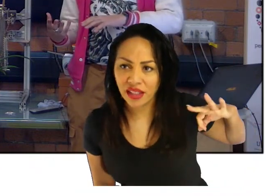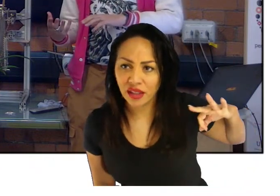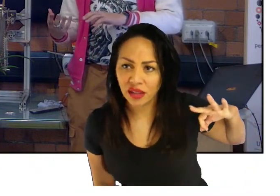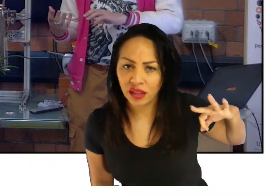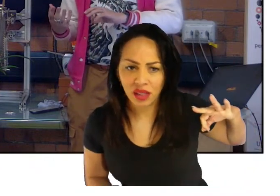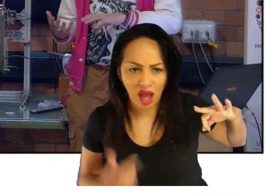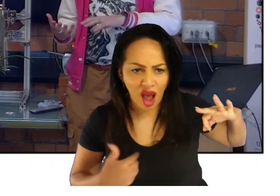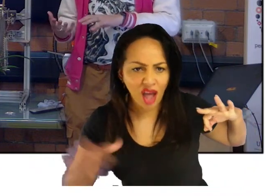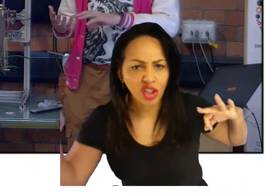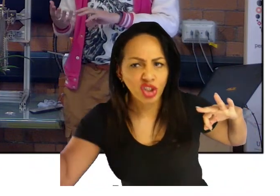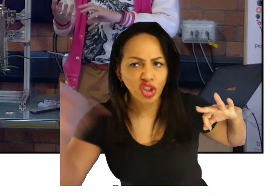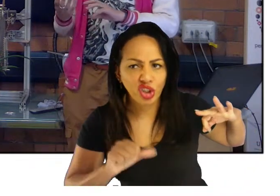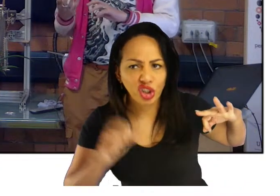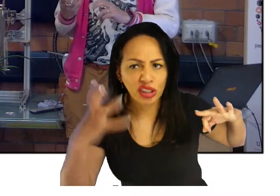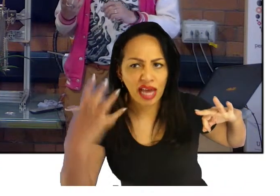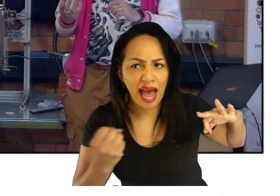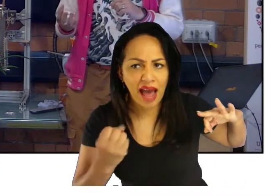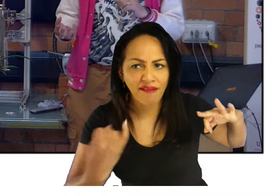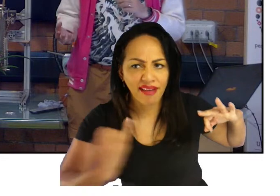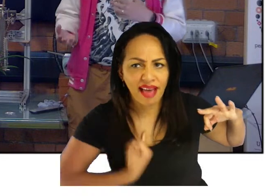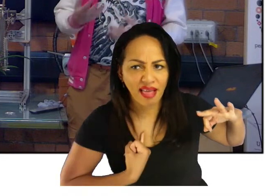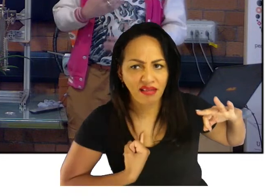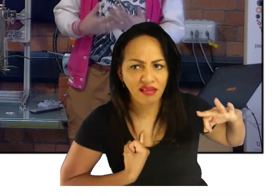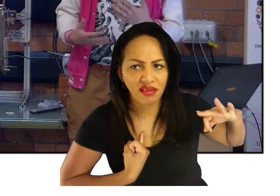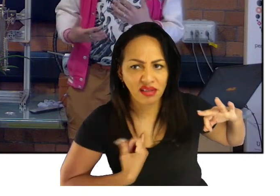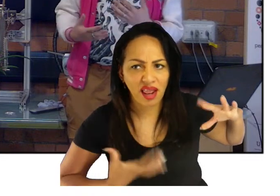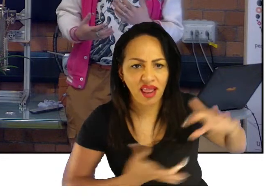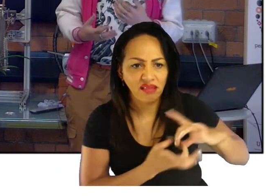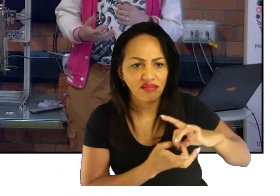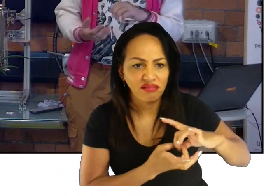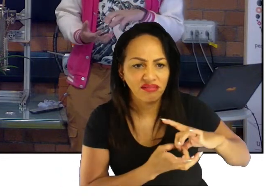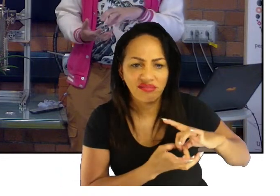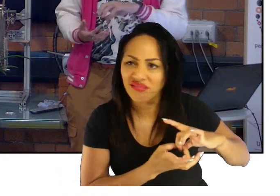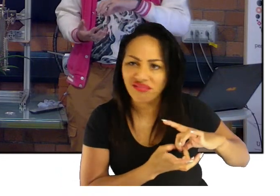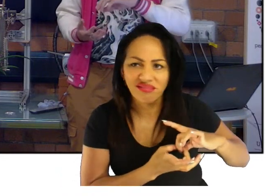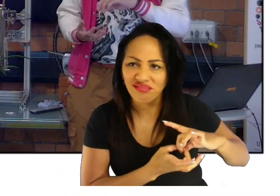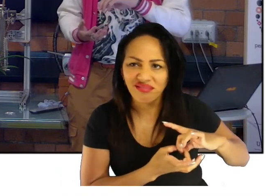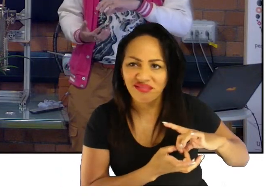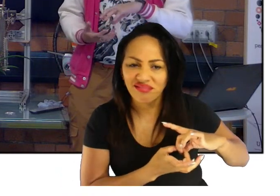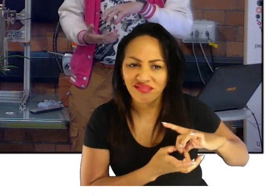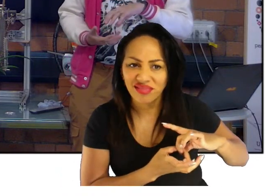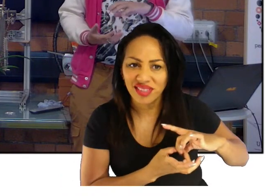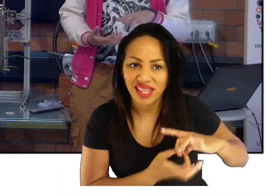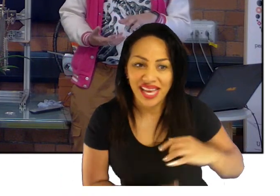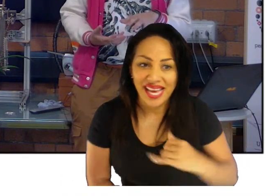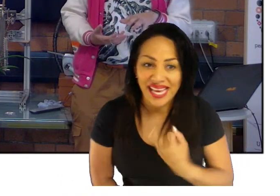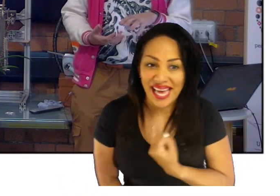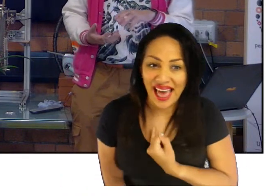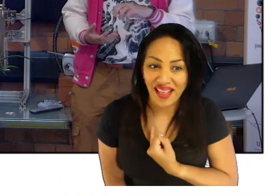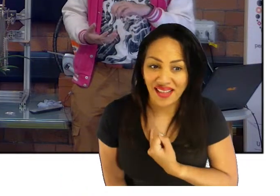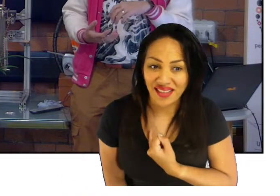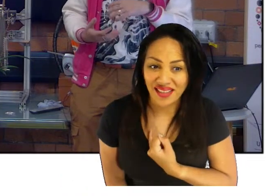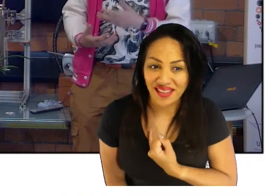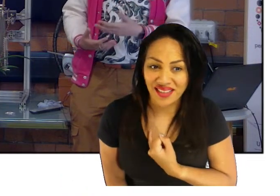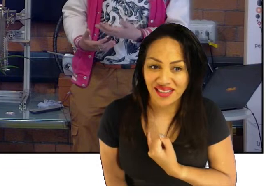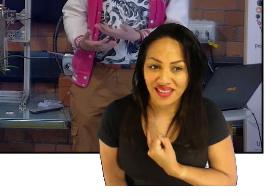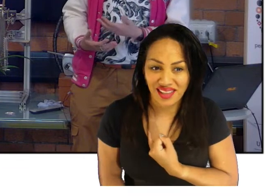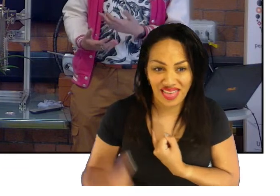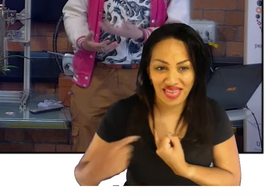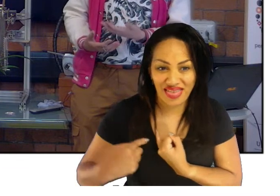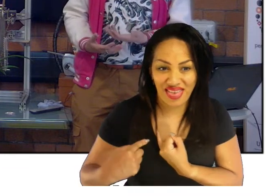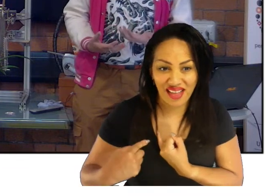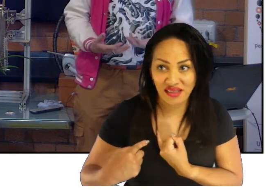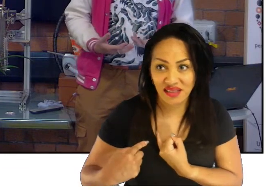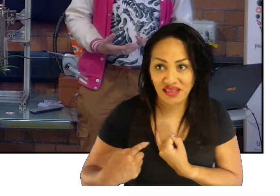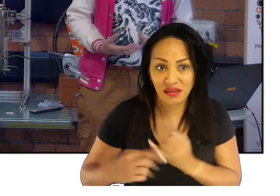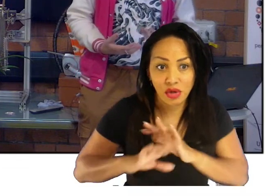about, whereas when you're feeling guilty, you're not doing something useful. You're stopping yourself